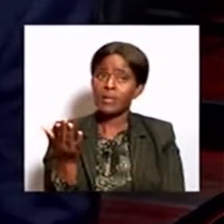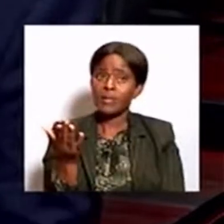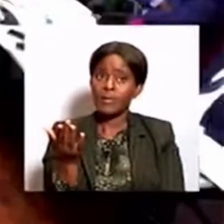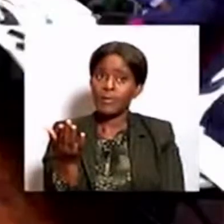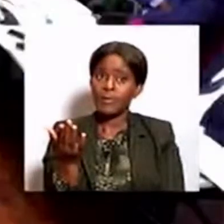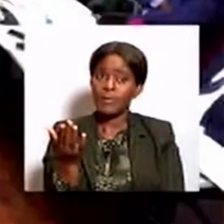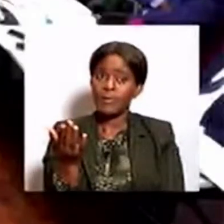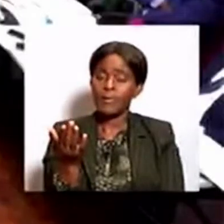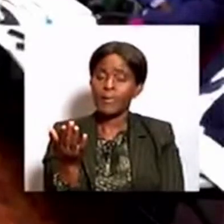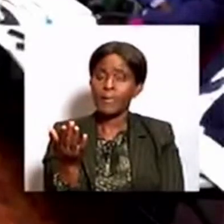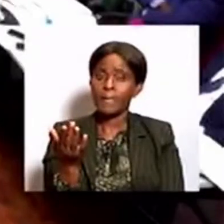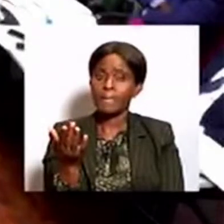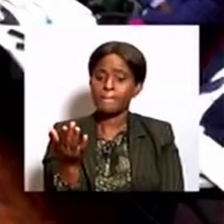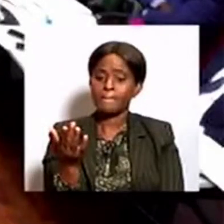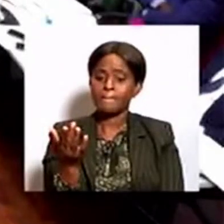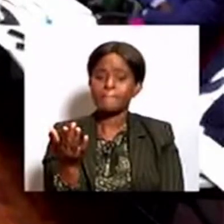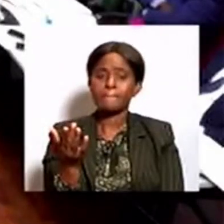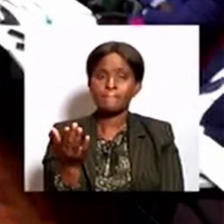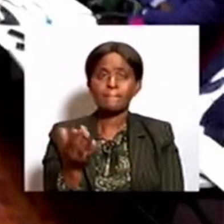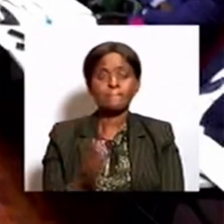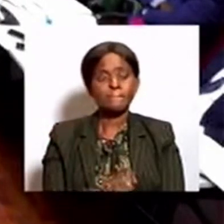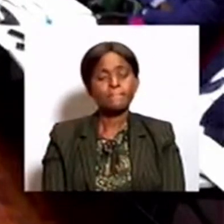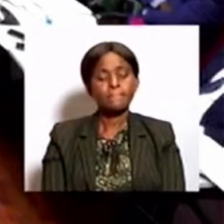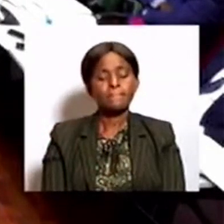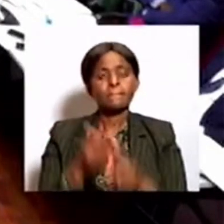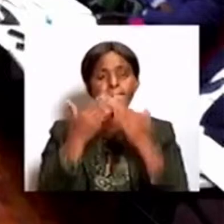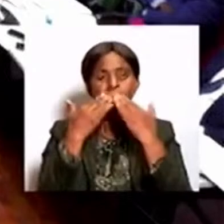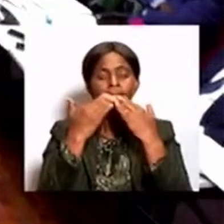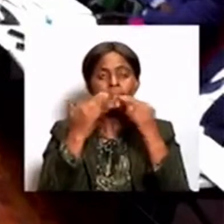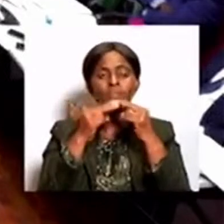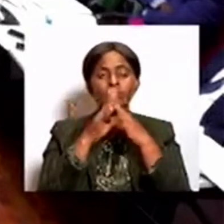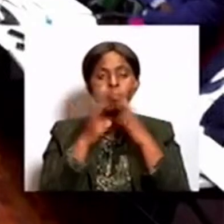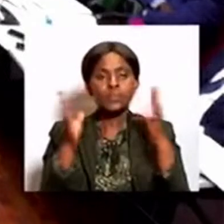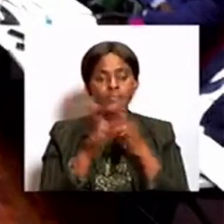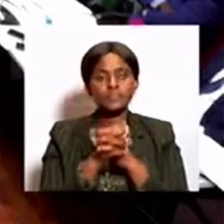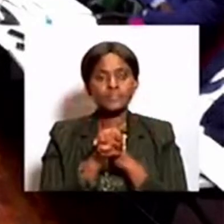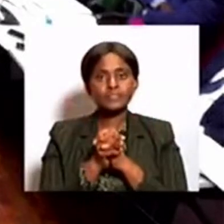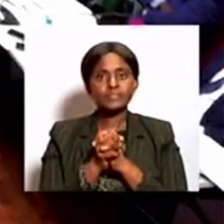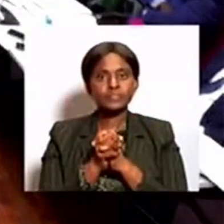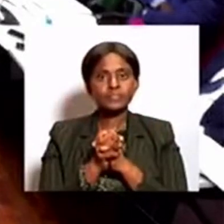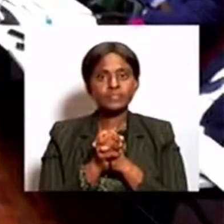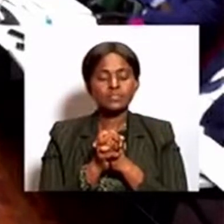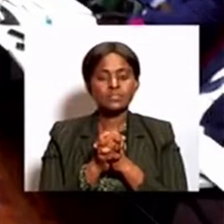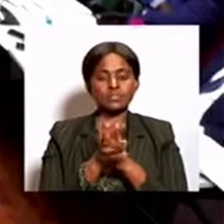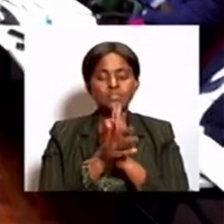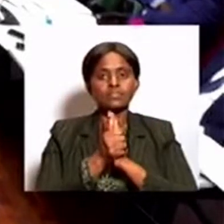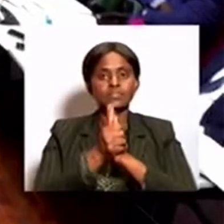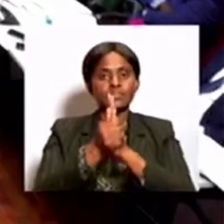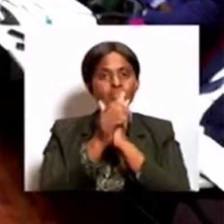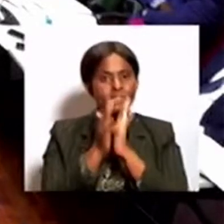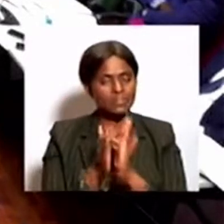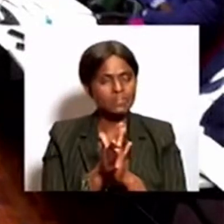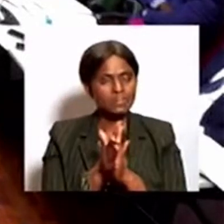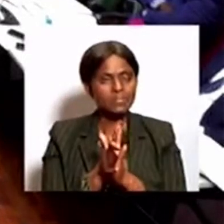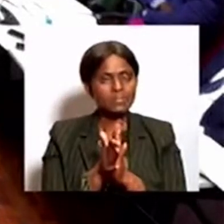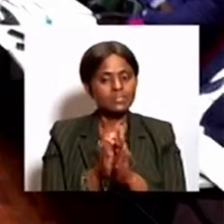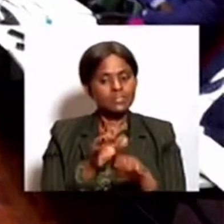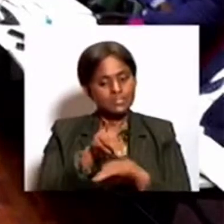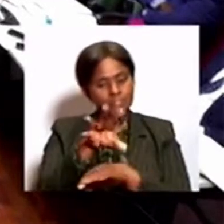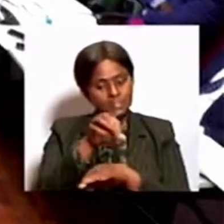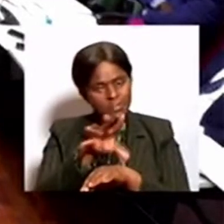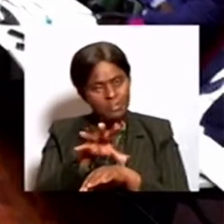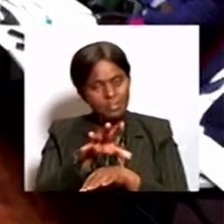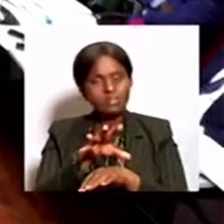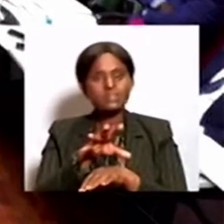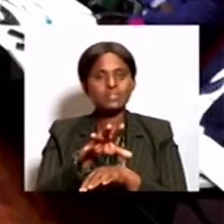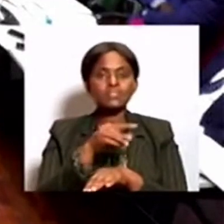Town clerk. Yeah. Thank you very much, my leaders, for the counsel we received.